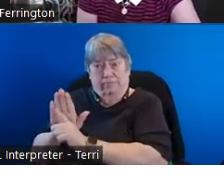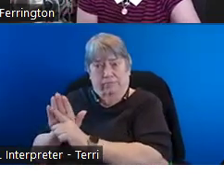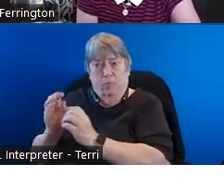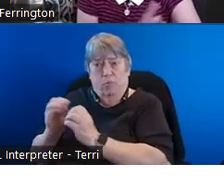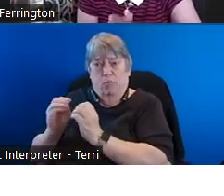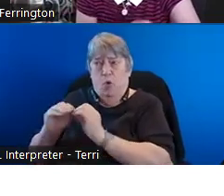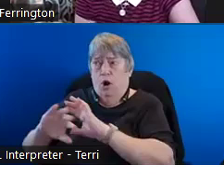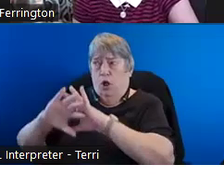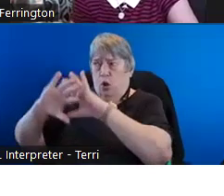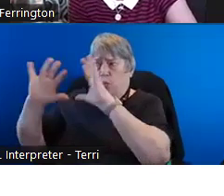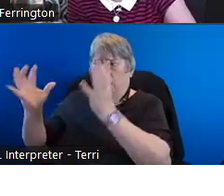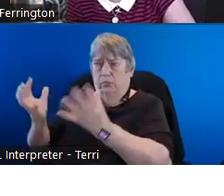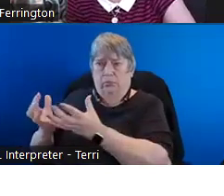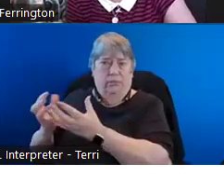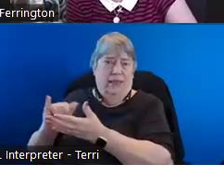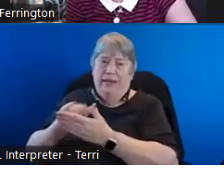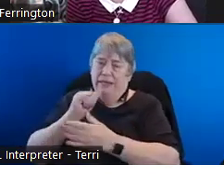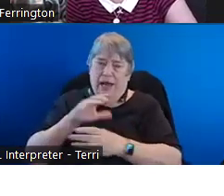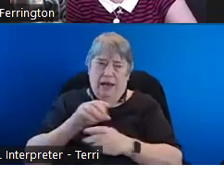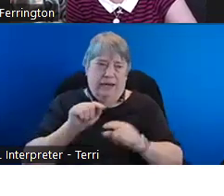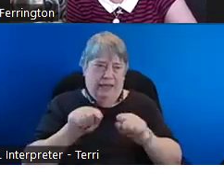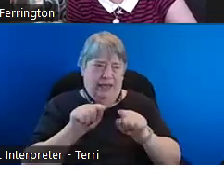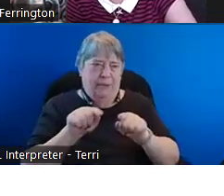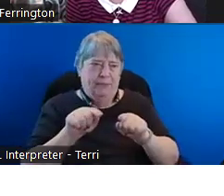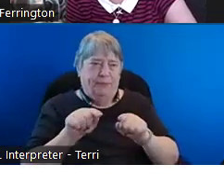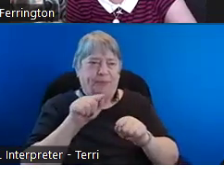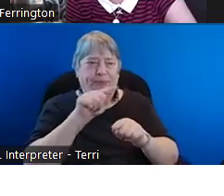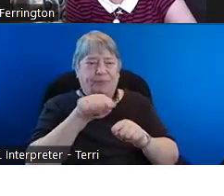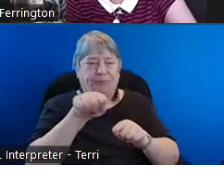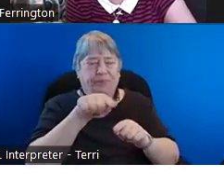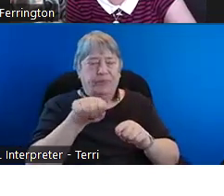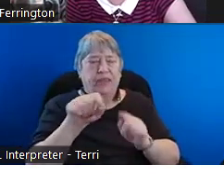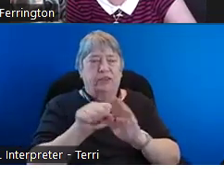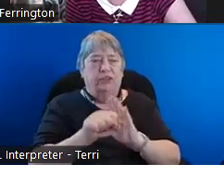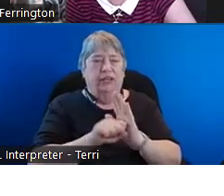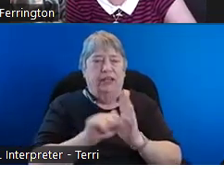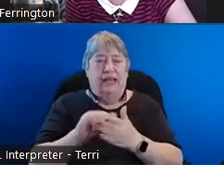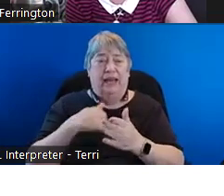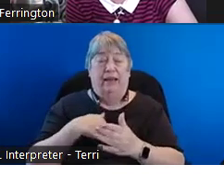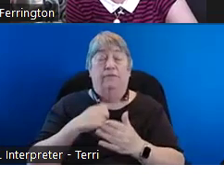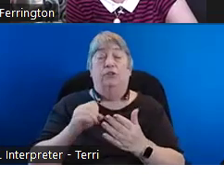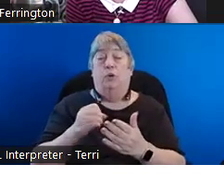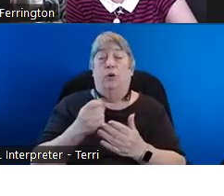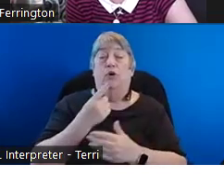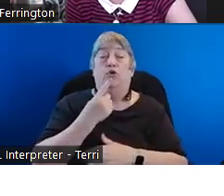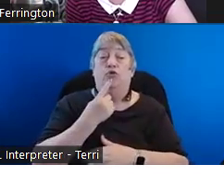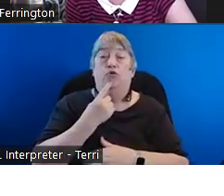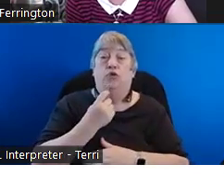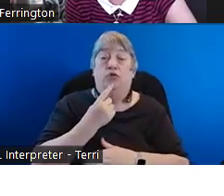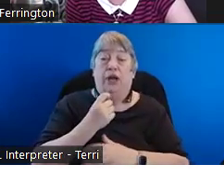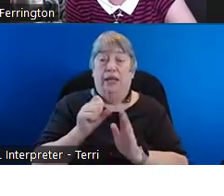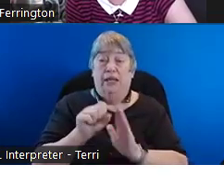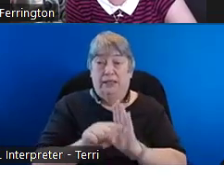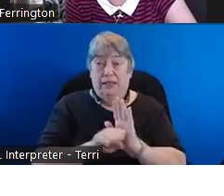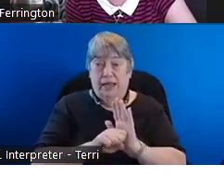super waiver. Those aren't included on this map. These are states with brain injury waivers. So the ones in the red are those states